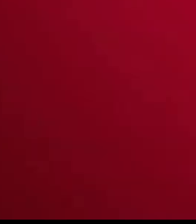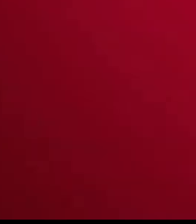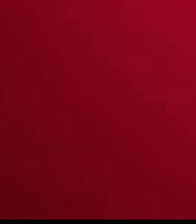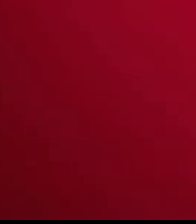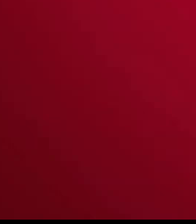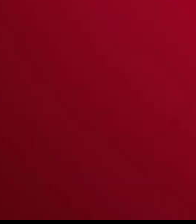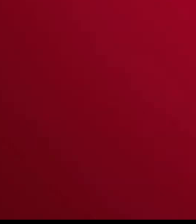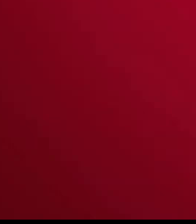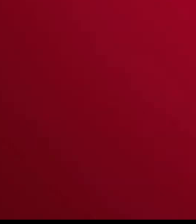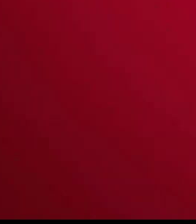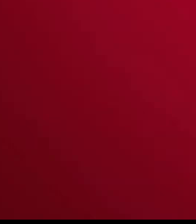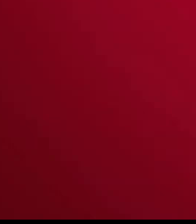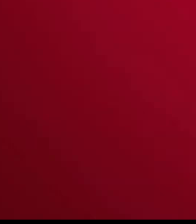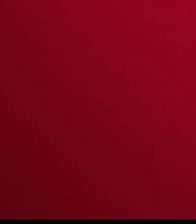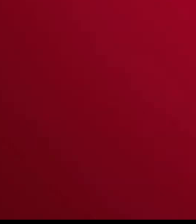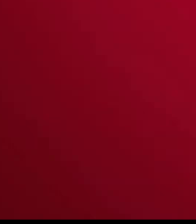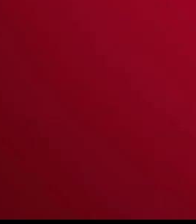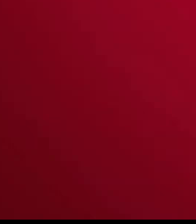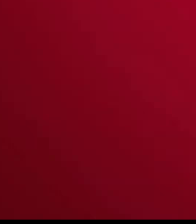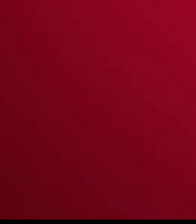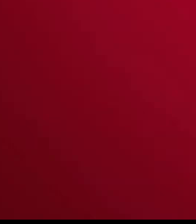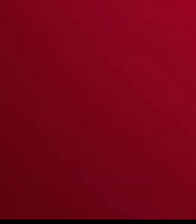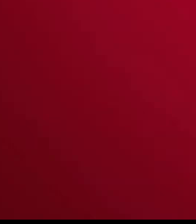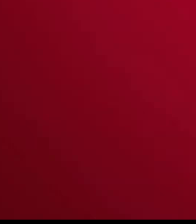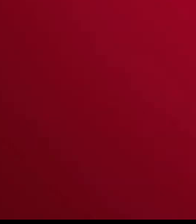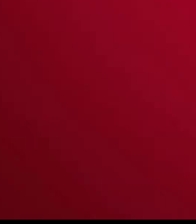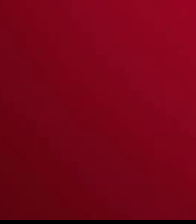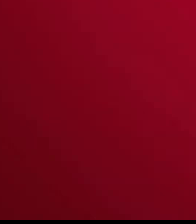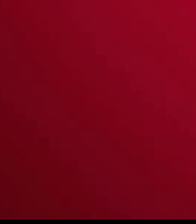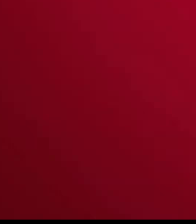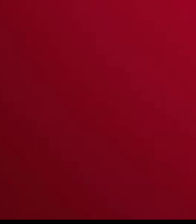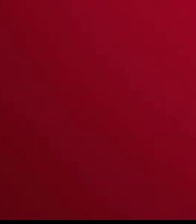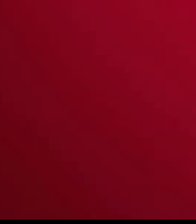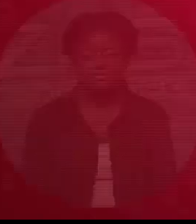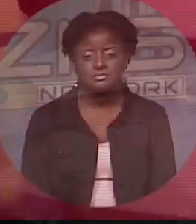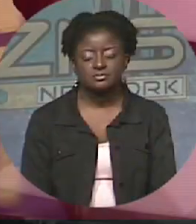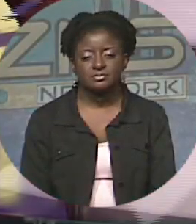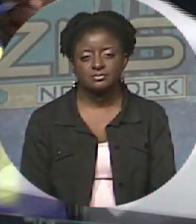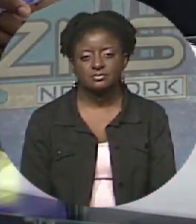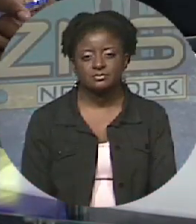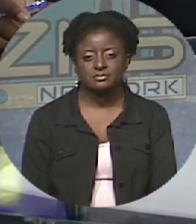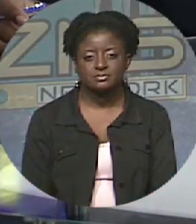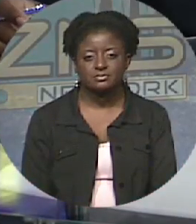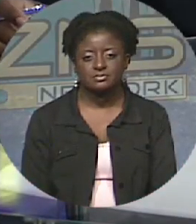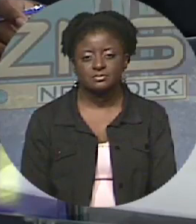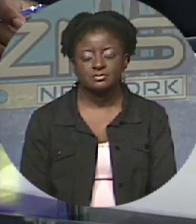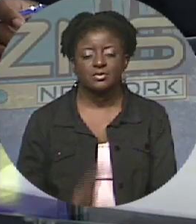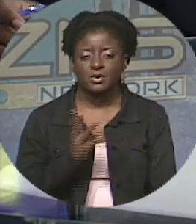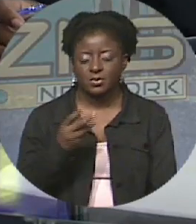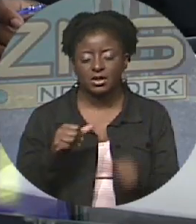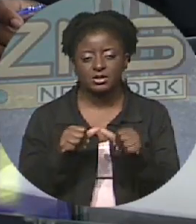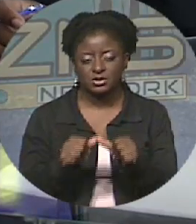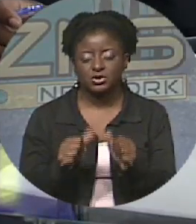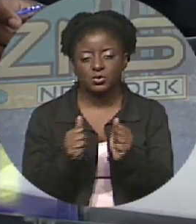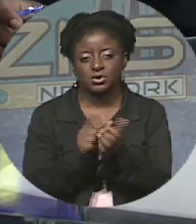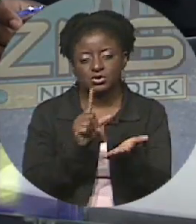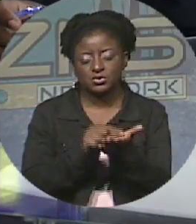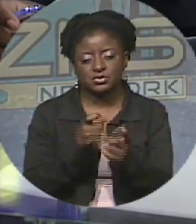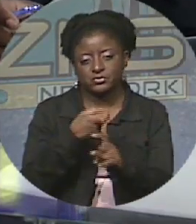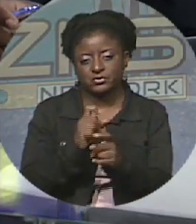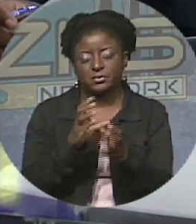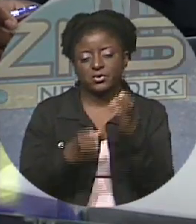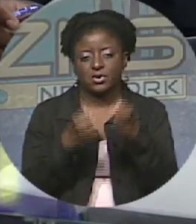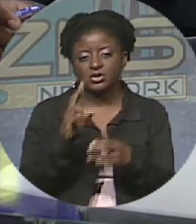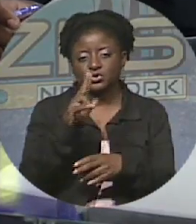portion of the news brought to you by McDonald's. McDonald's, I'm loving it. We continue with news from the courts. Two